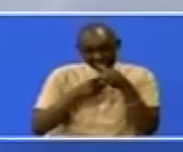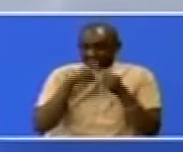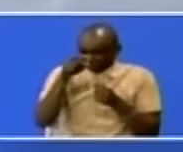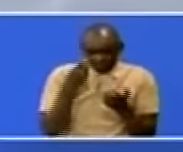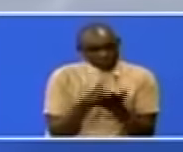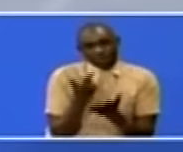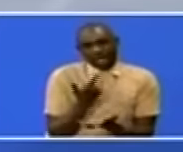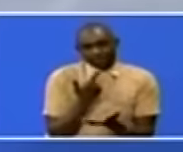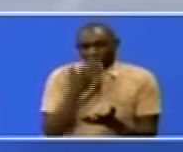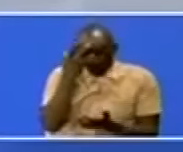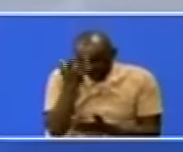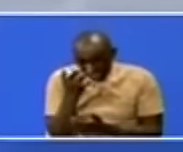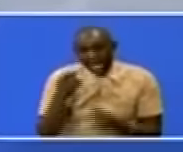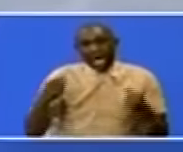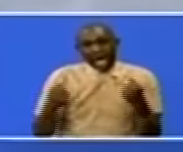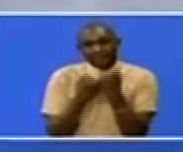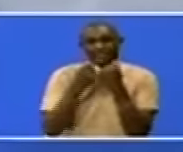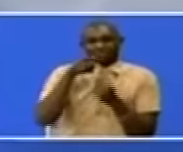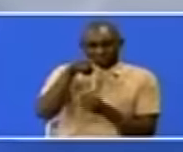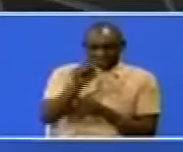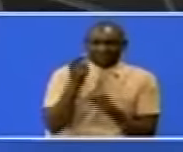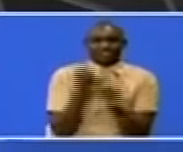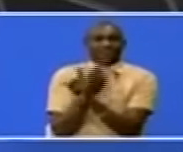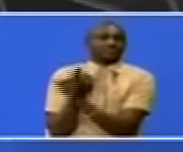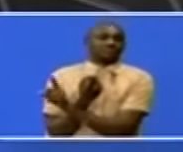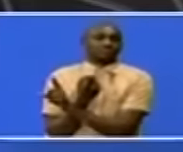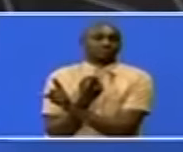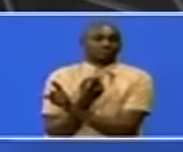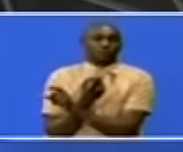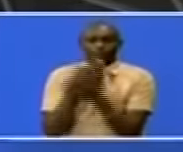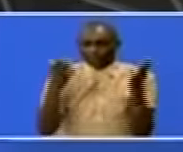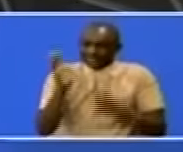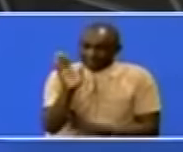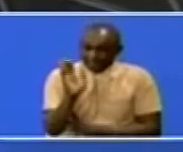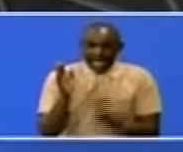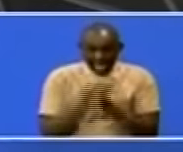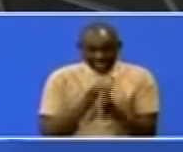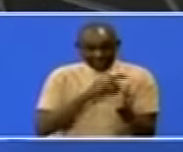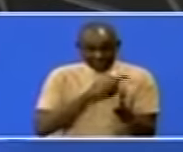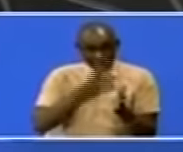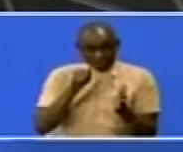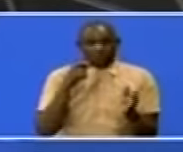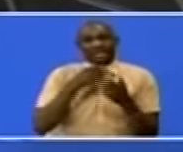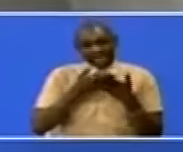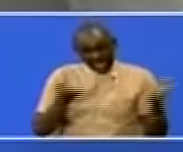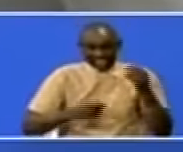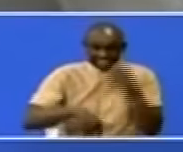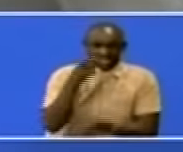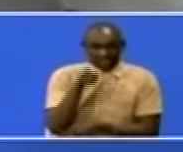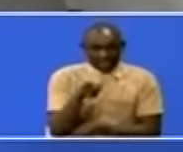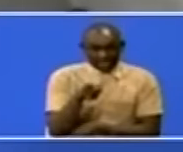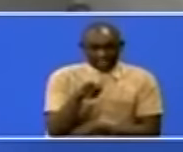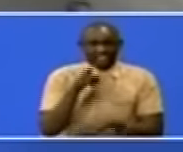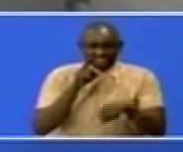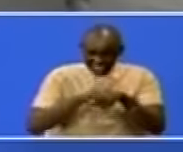by non-occurrence of unrealized fair value gain on investment property and the gain on disposal of land, this even as